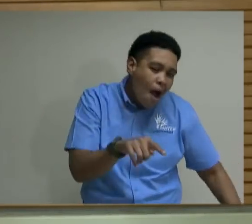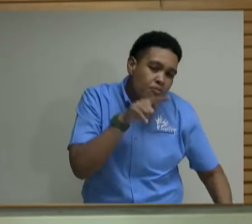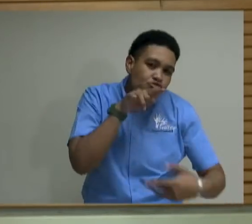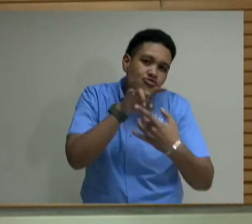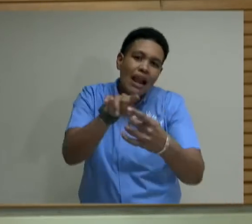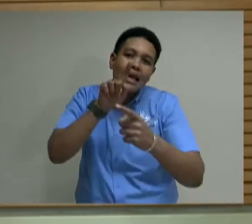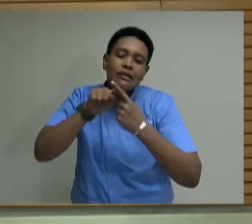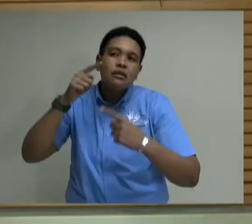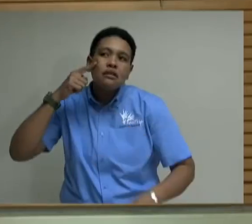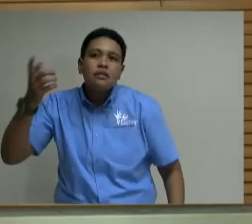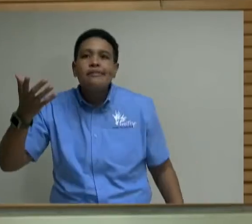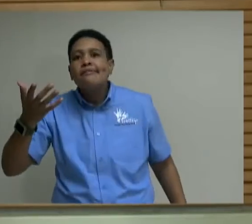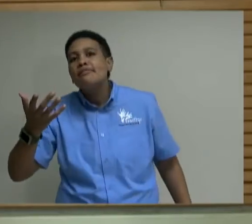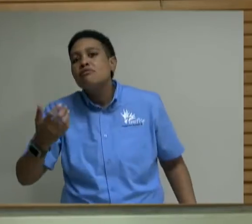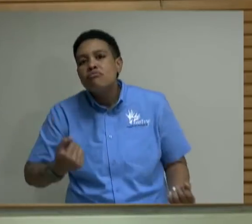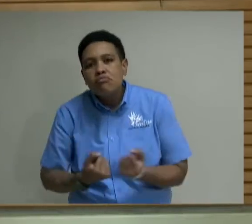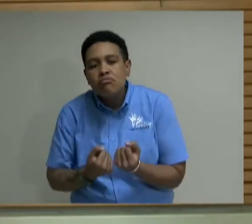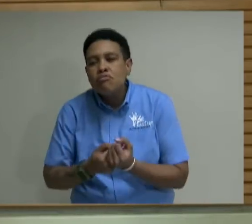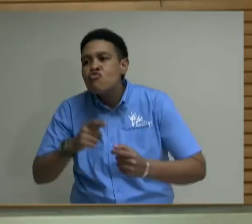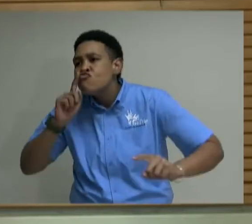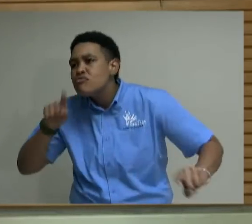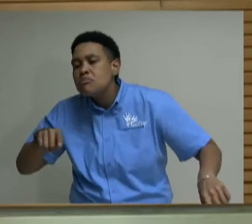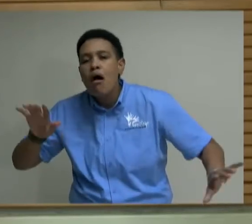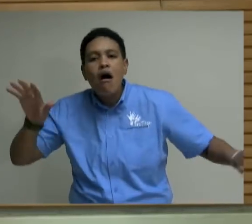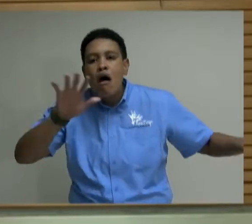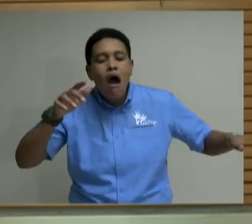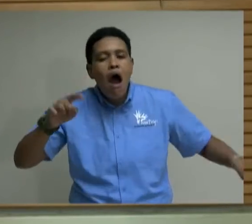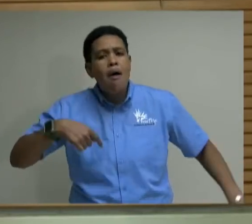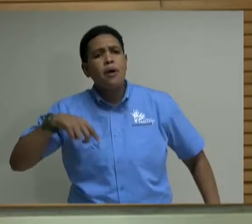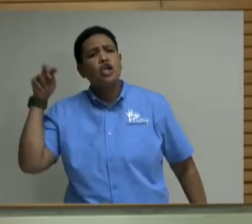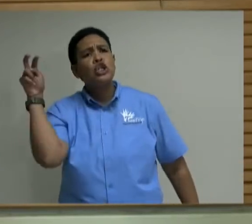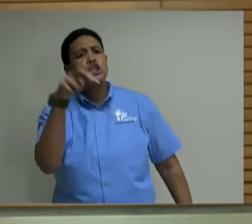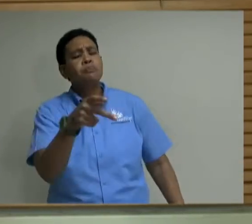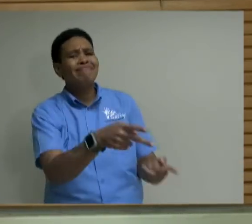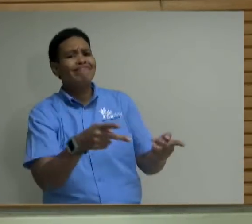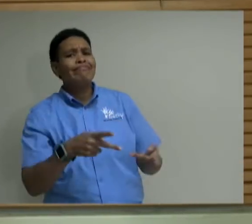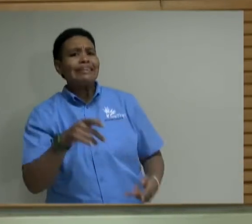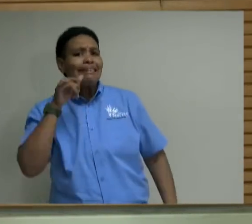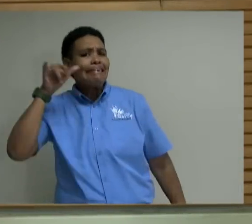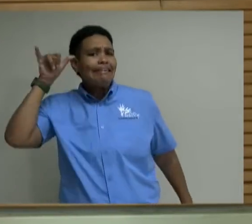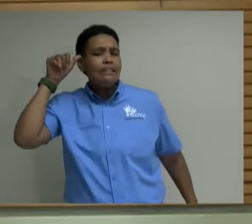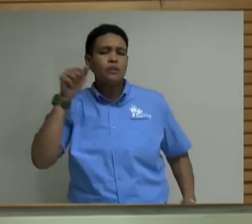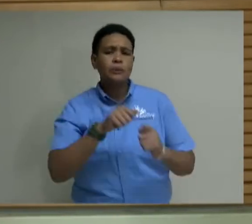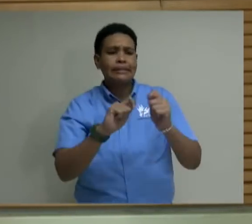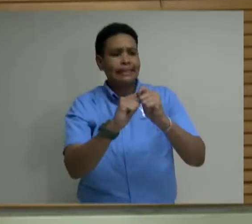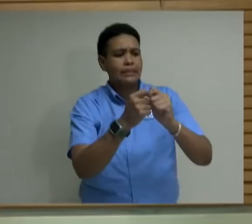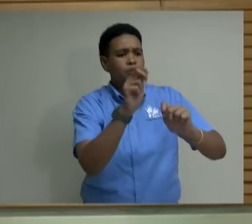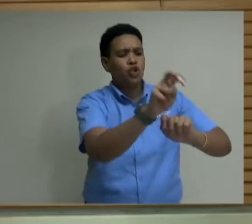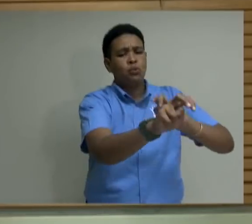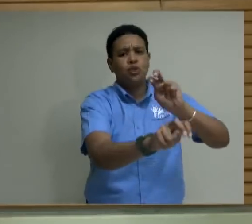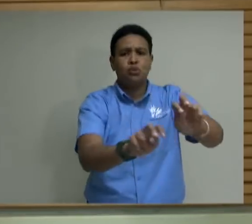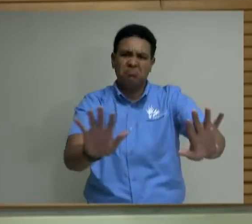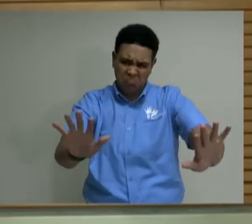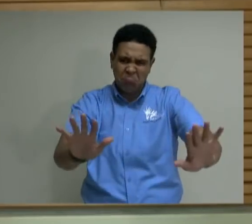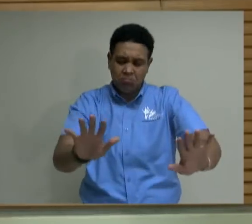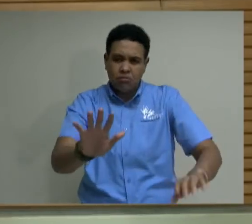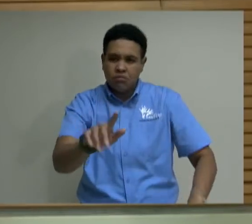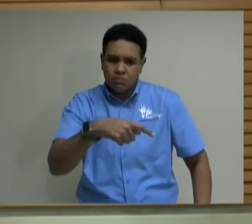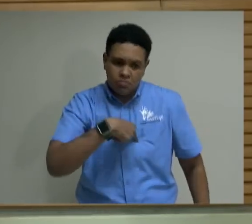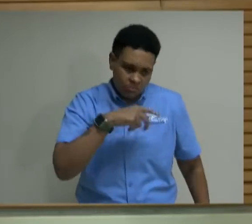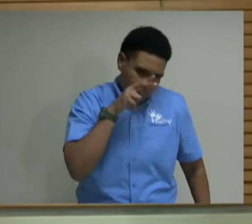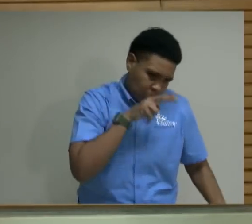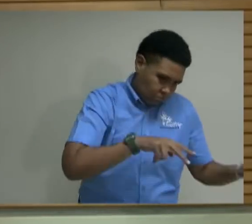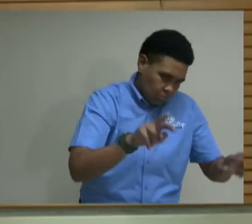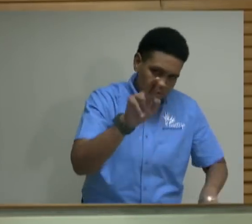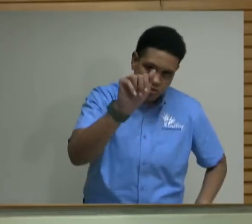of the treatment and the response. I actually visited the facility yesterday with the team and the